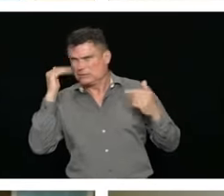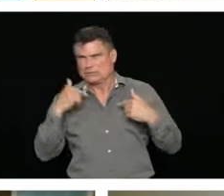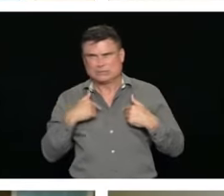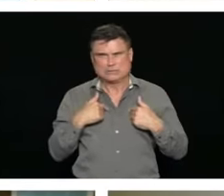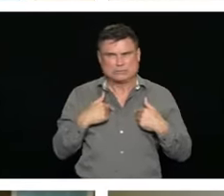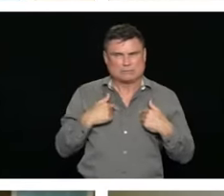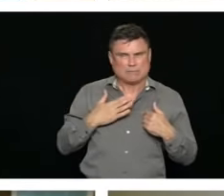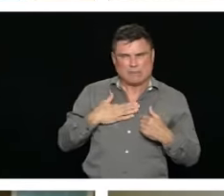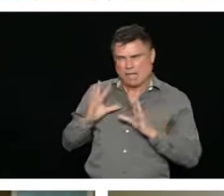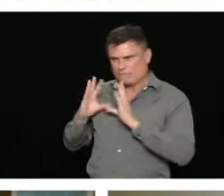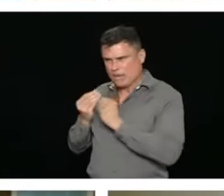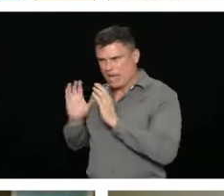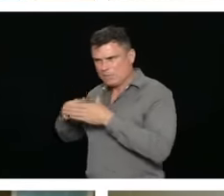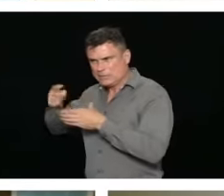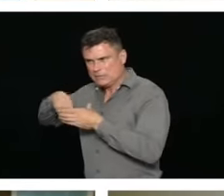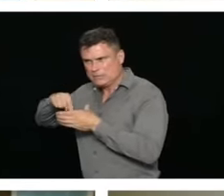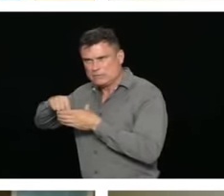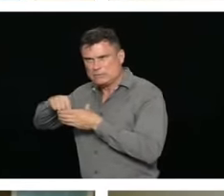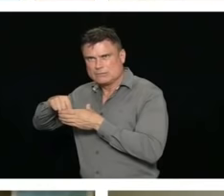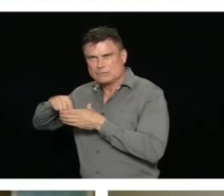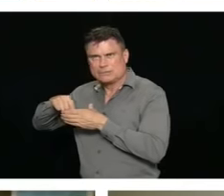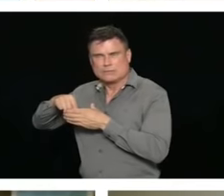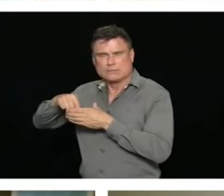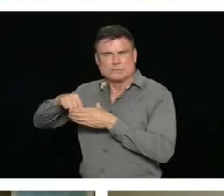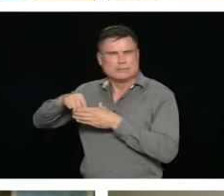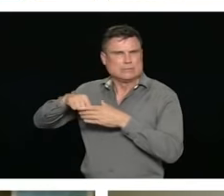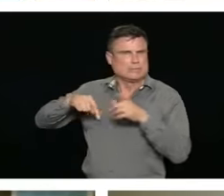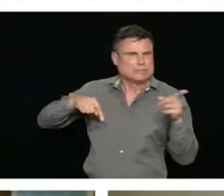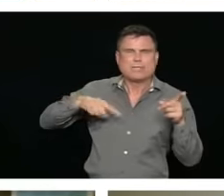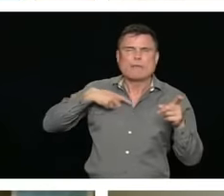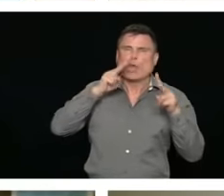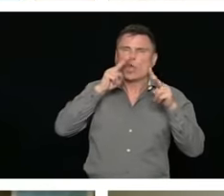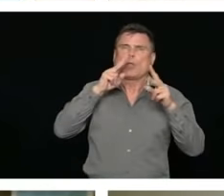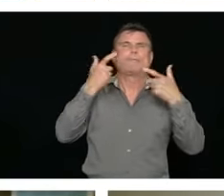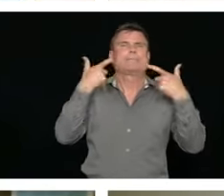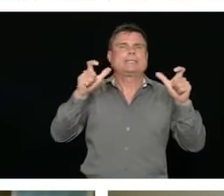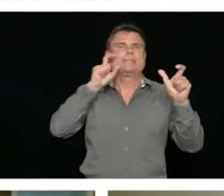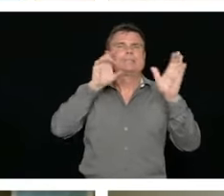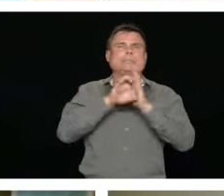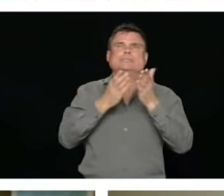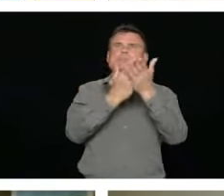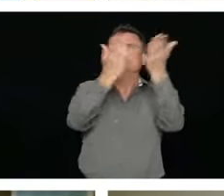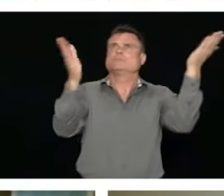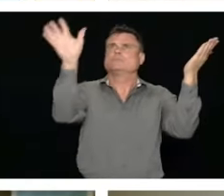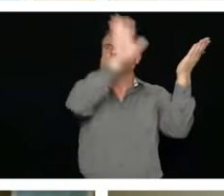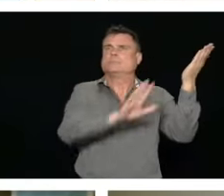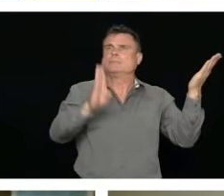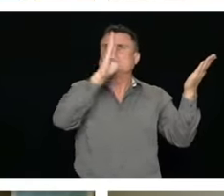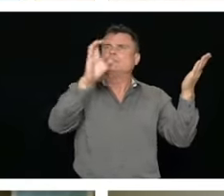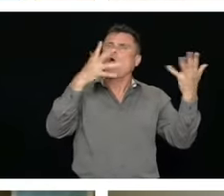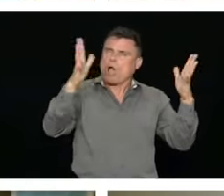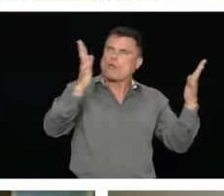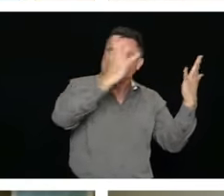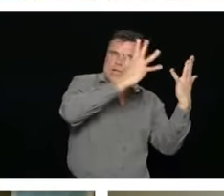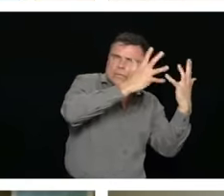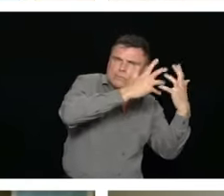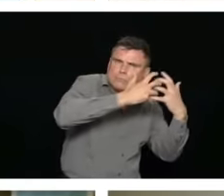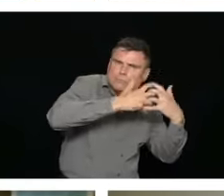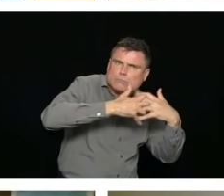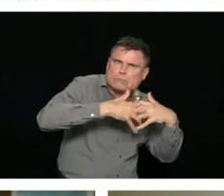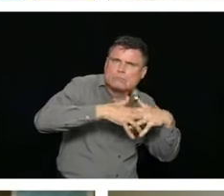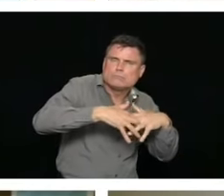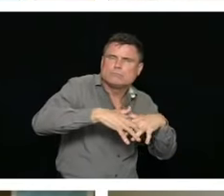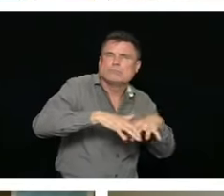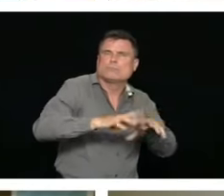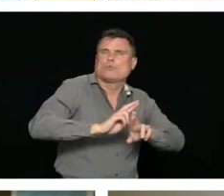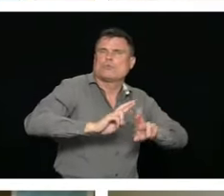is to work with her local to talk to them about whether she, what her concerns are, whether they do need to be accommodated,